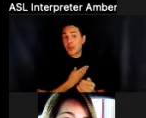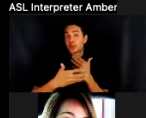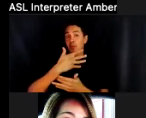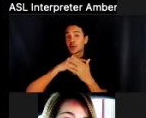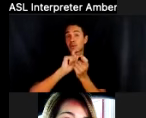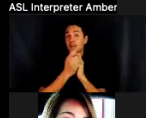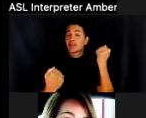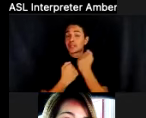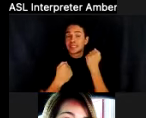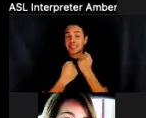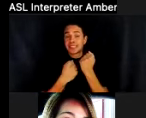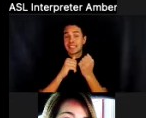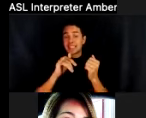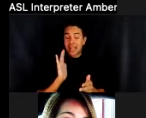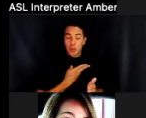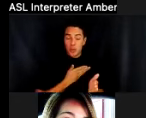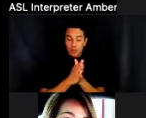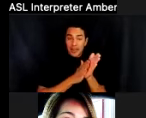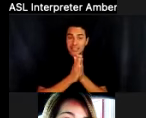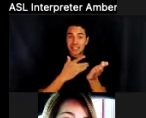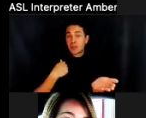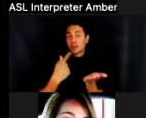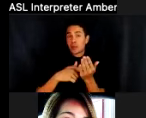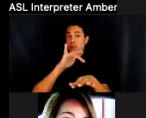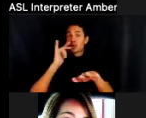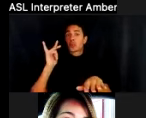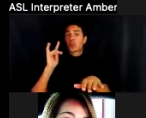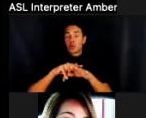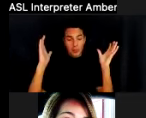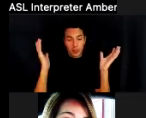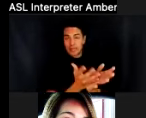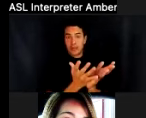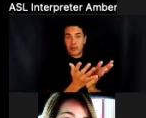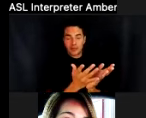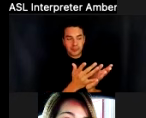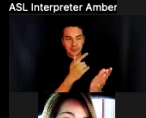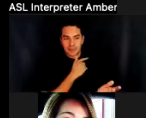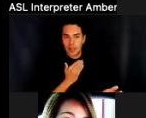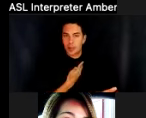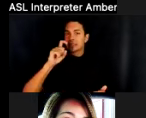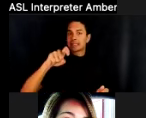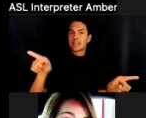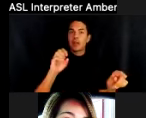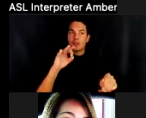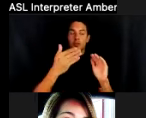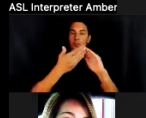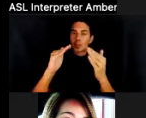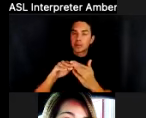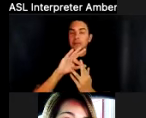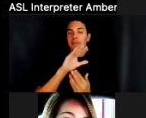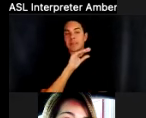talked about earlier to bring together the needs of the community, and